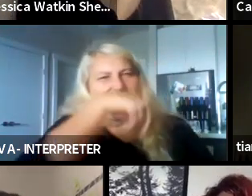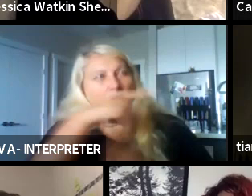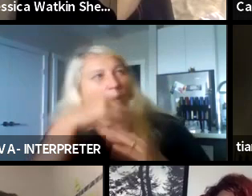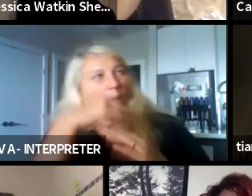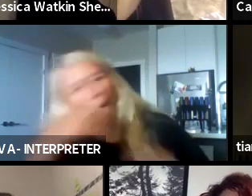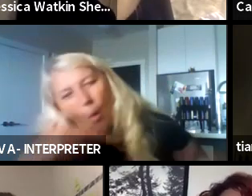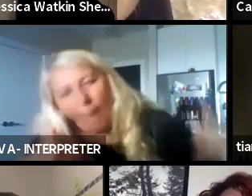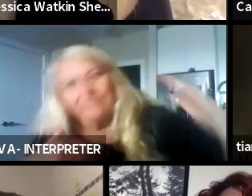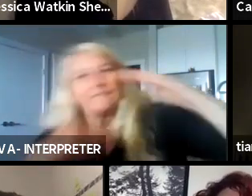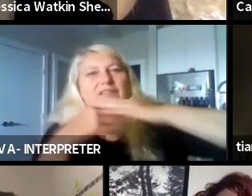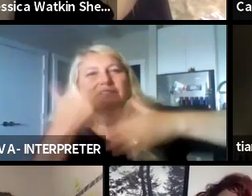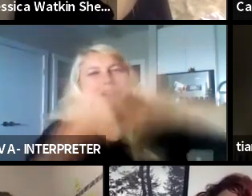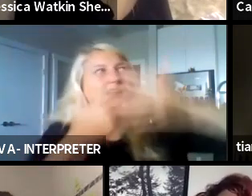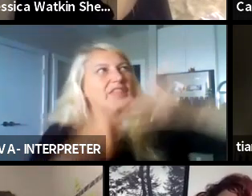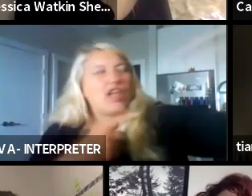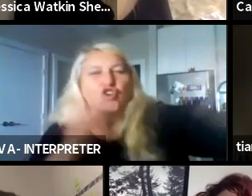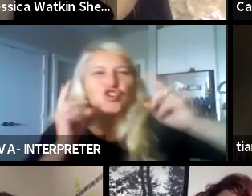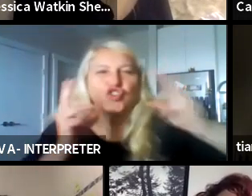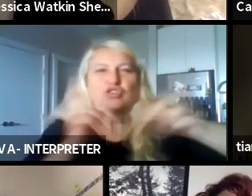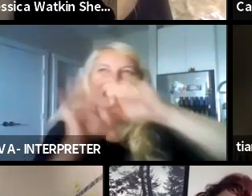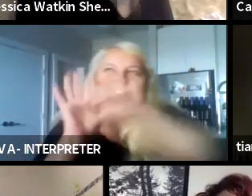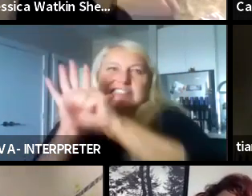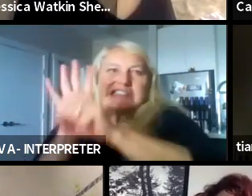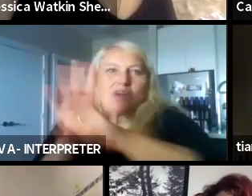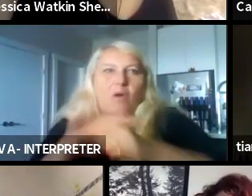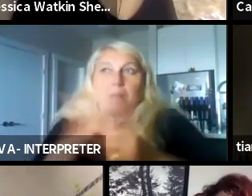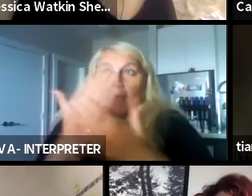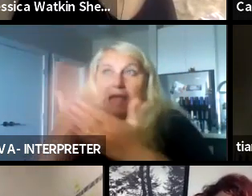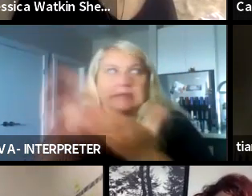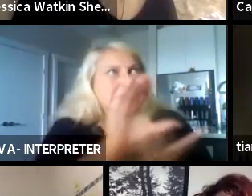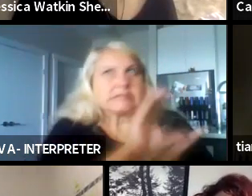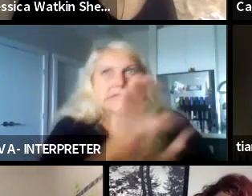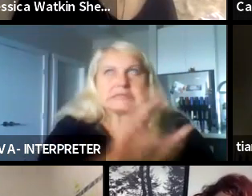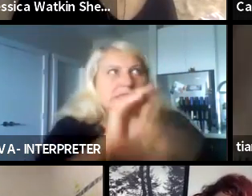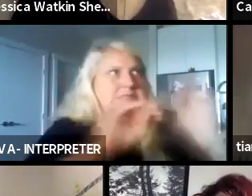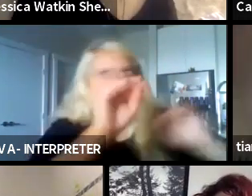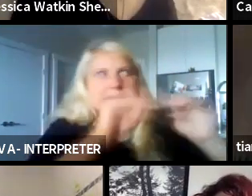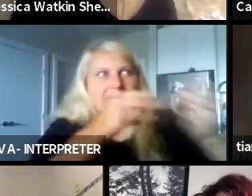because they're rushing to uphold these capitalist paradigms. And so